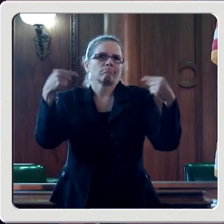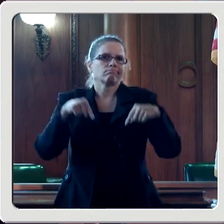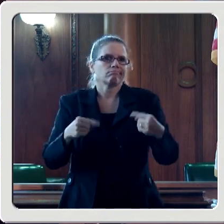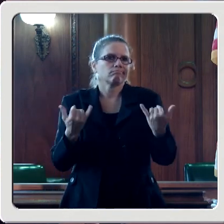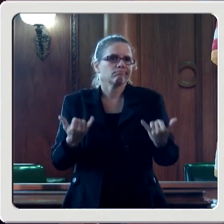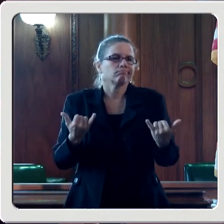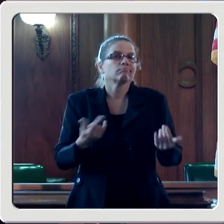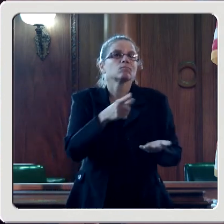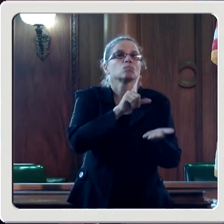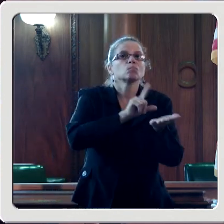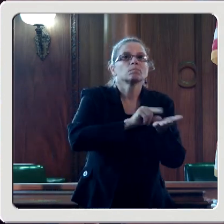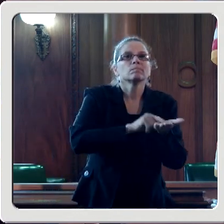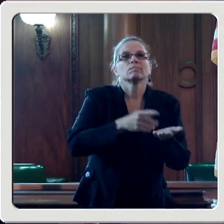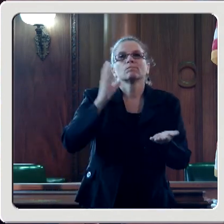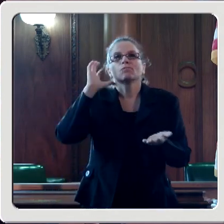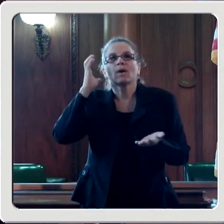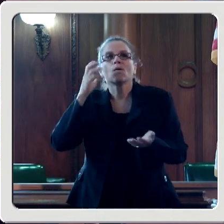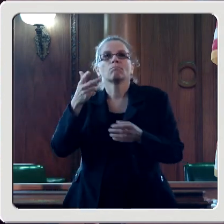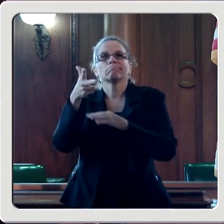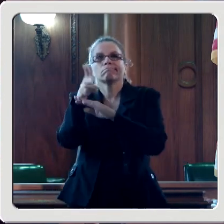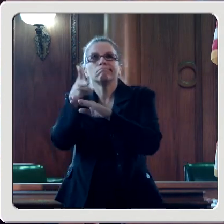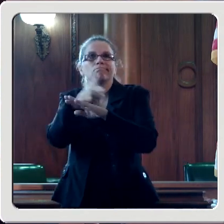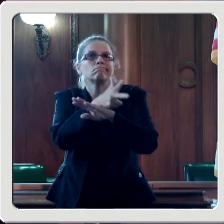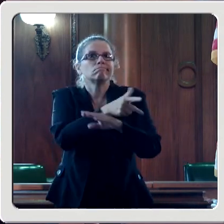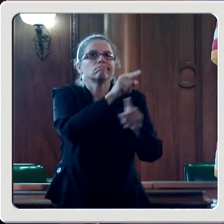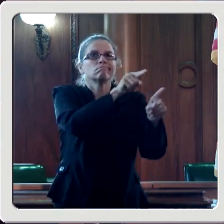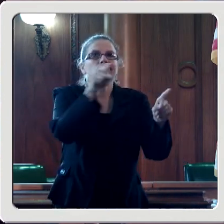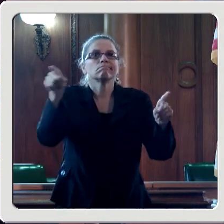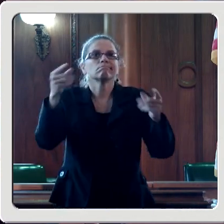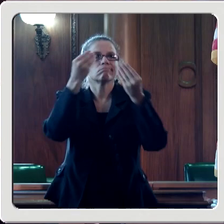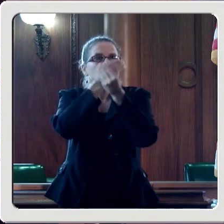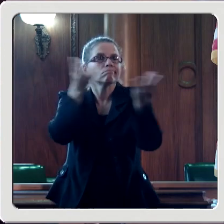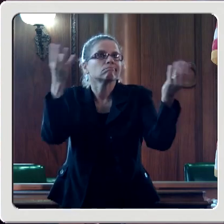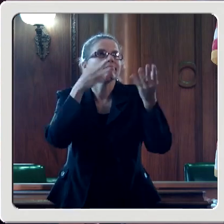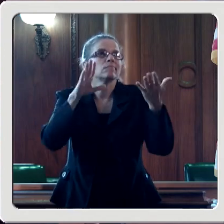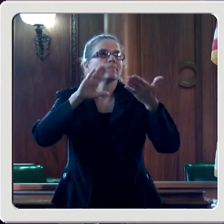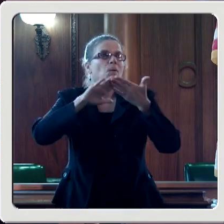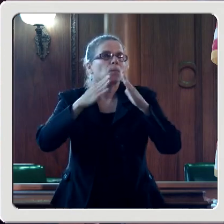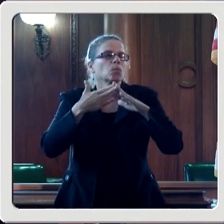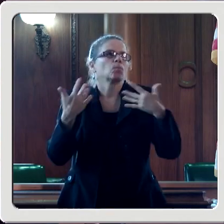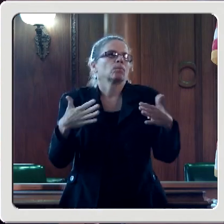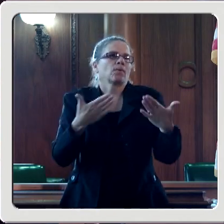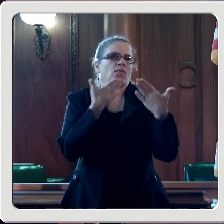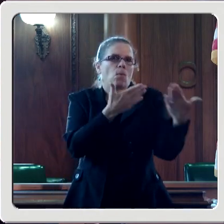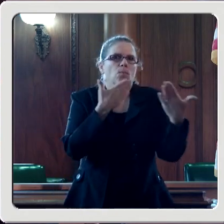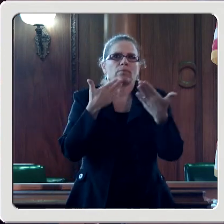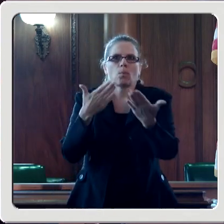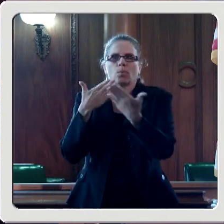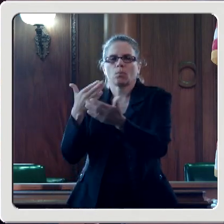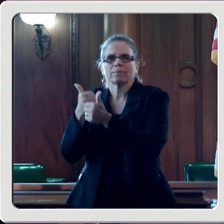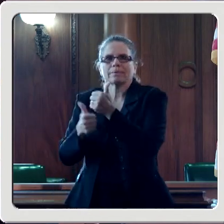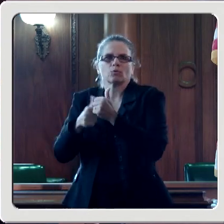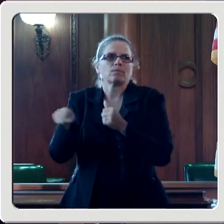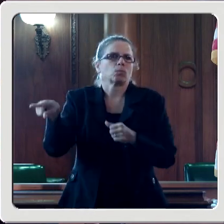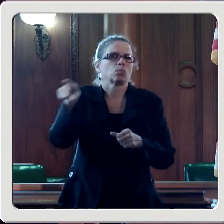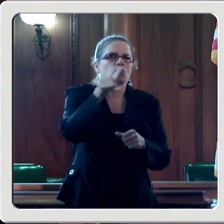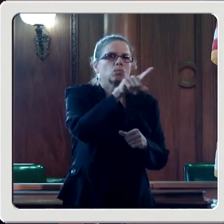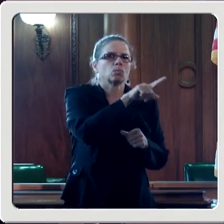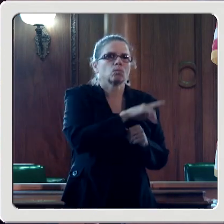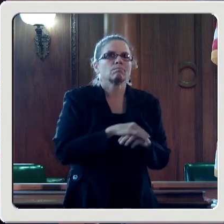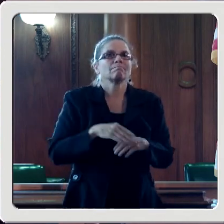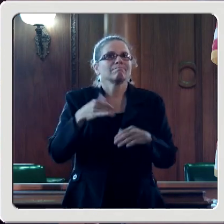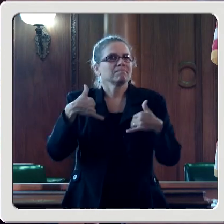to continue to get this information out, whether it's daily or, more importantly, each and every Monday. And I'm